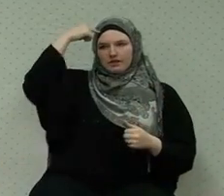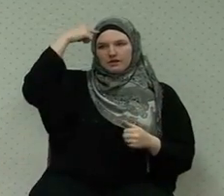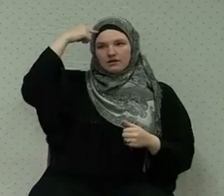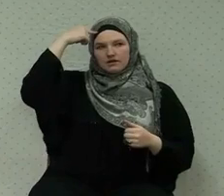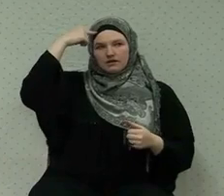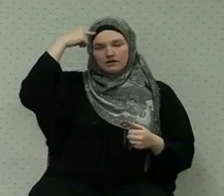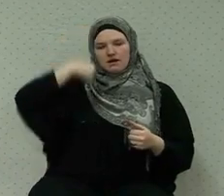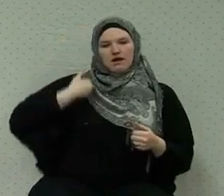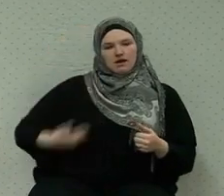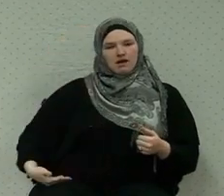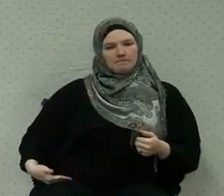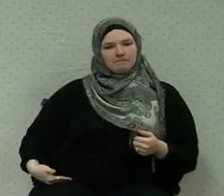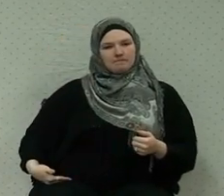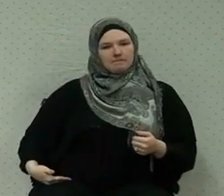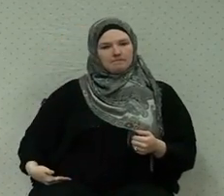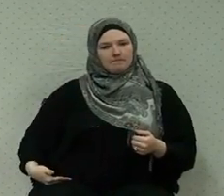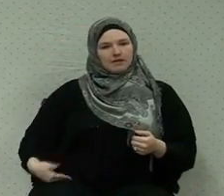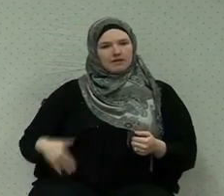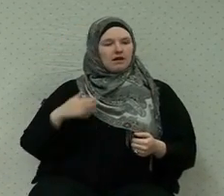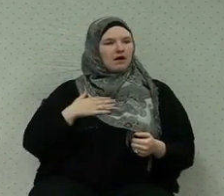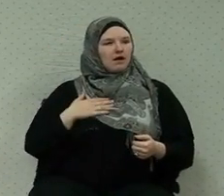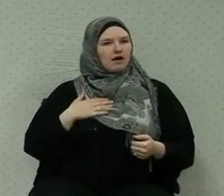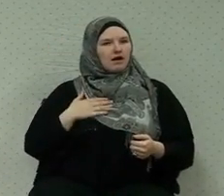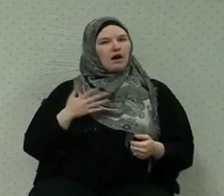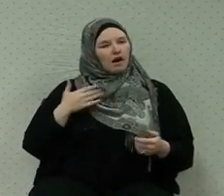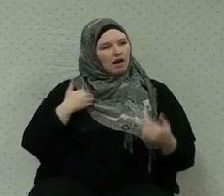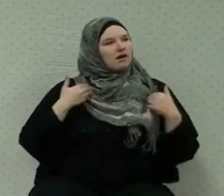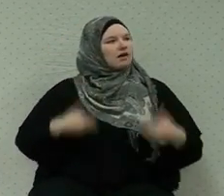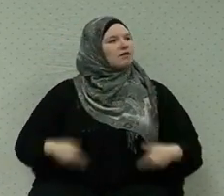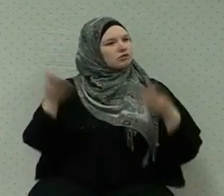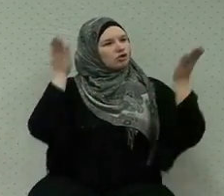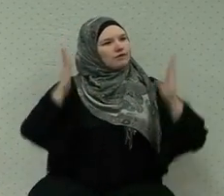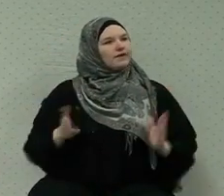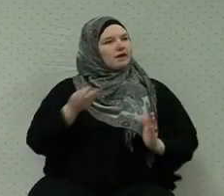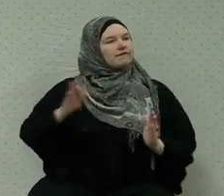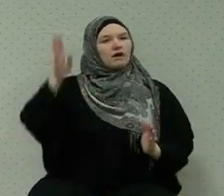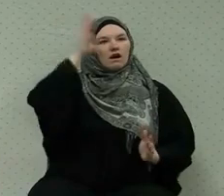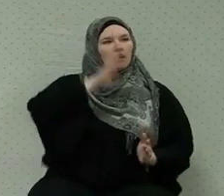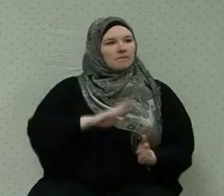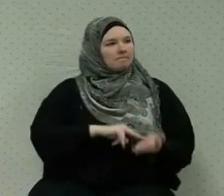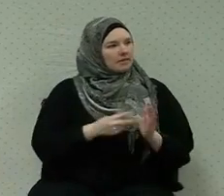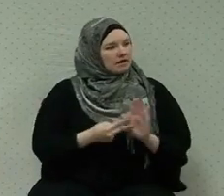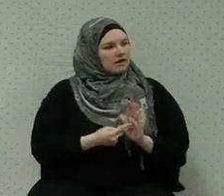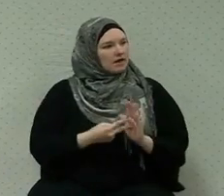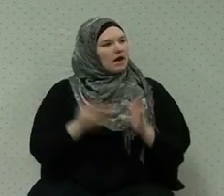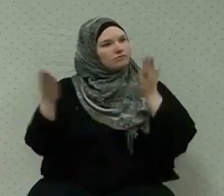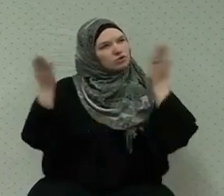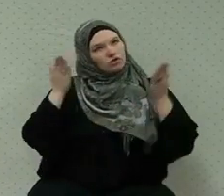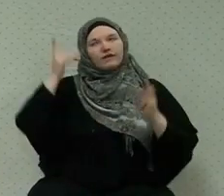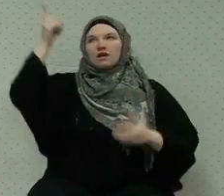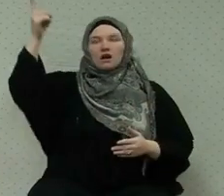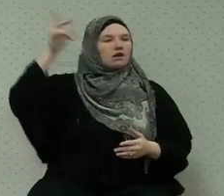that I am a servant of God means I am serving God.